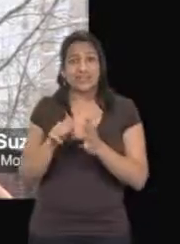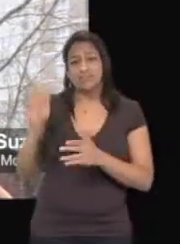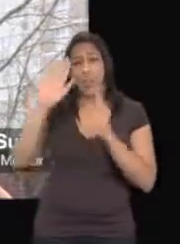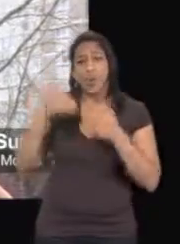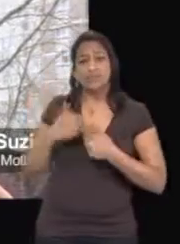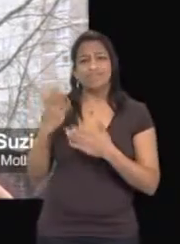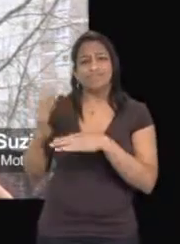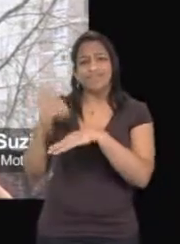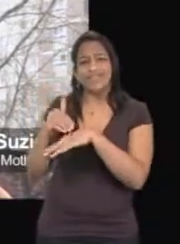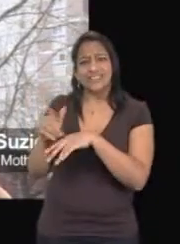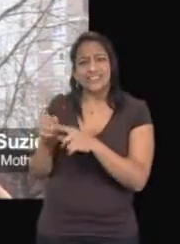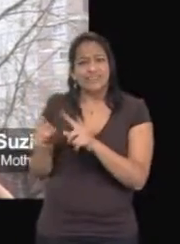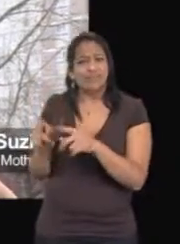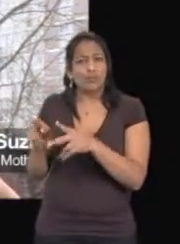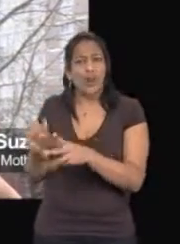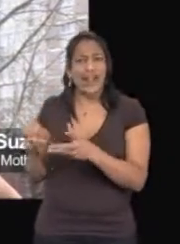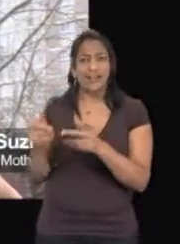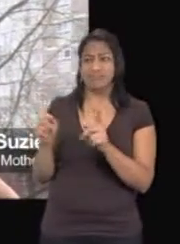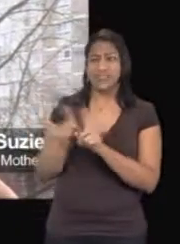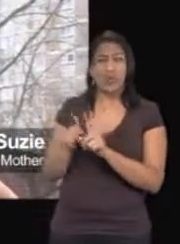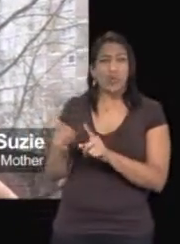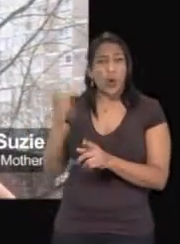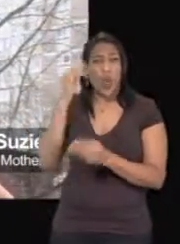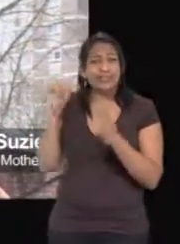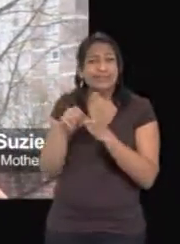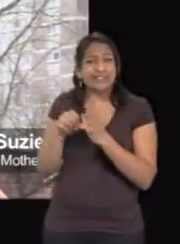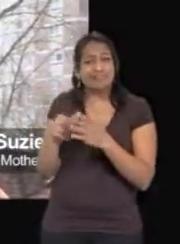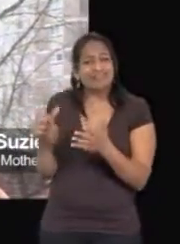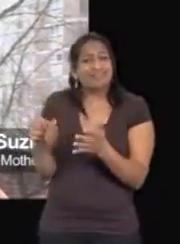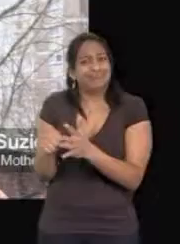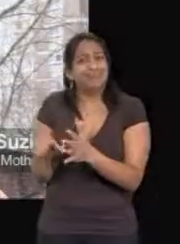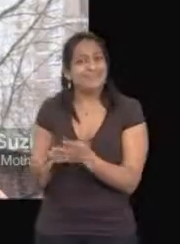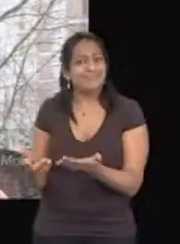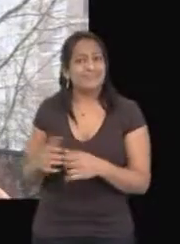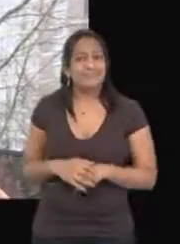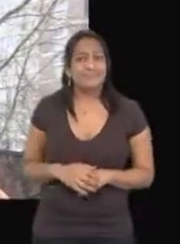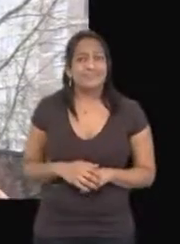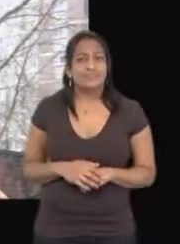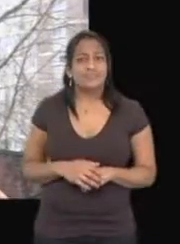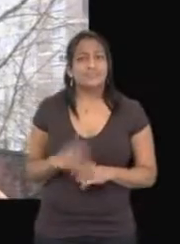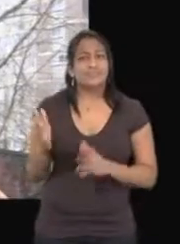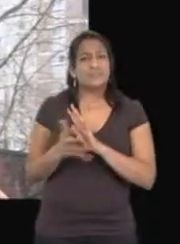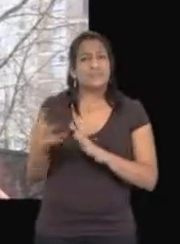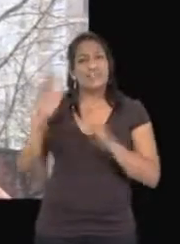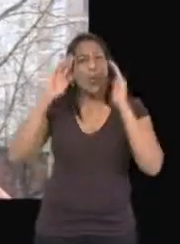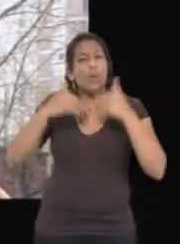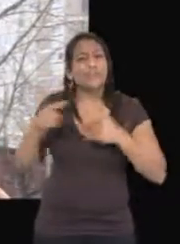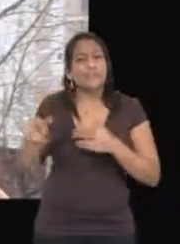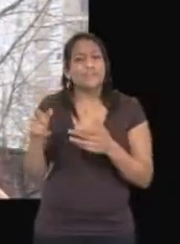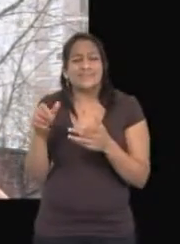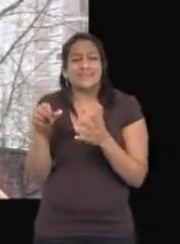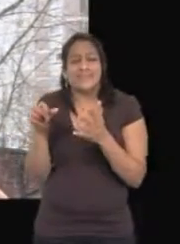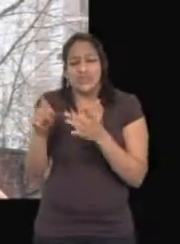ways, and obviously her learning difficulties have an impact on that as well. Basically, having autism to Jennie means that she